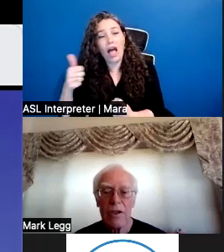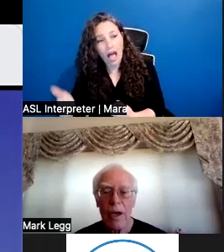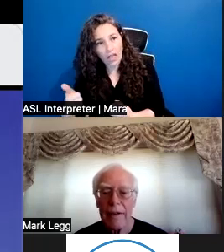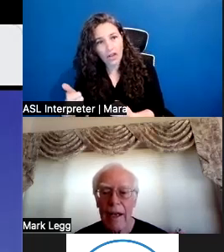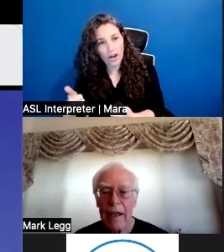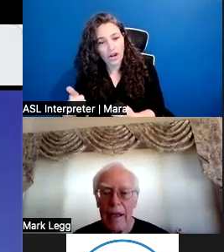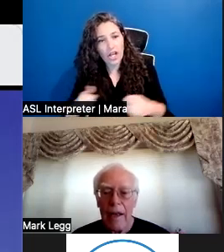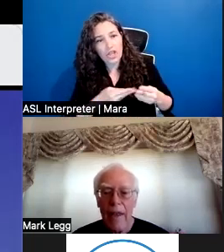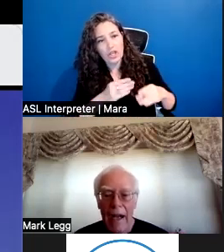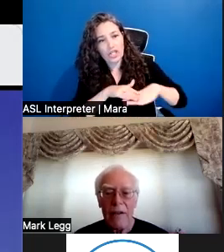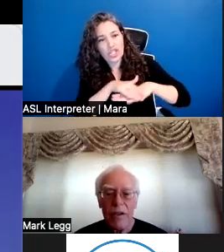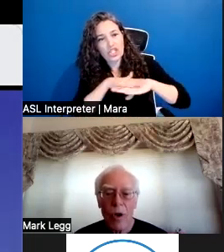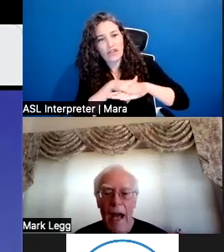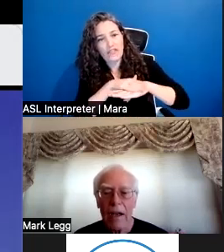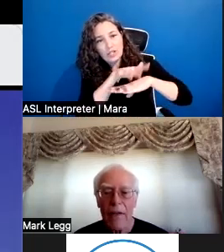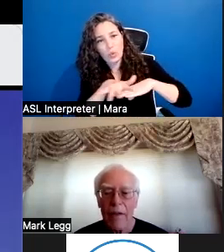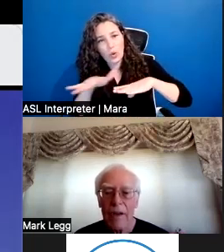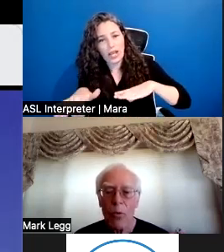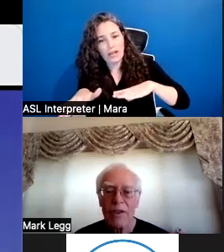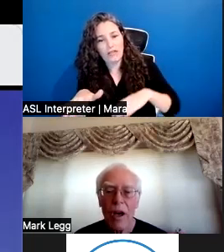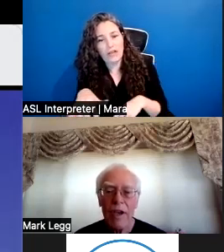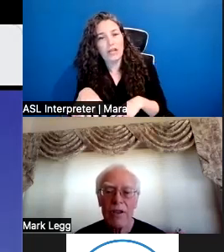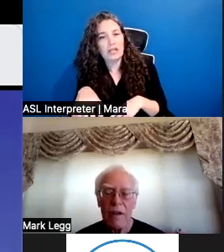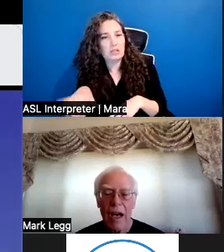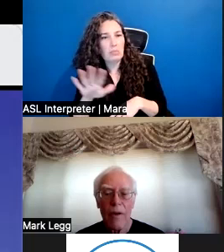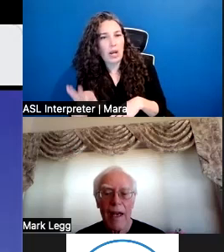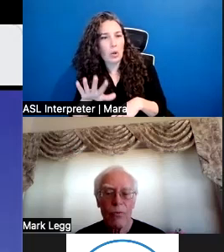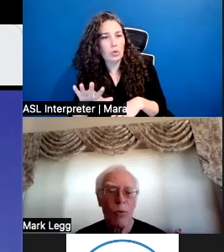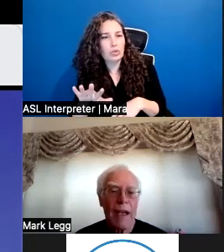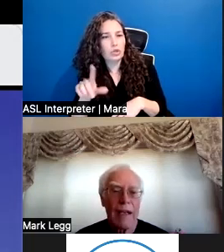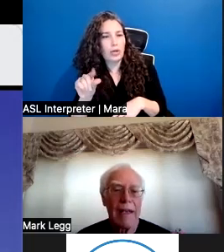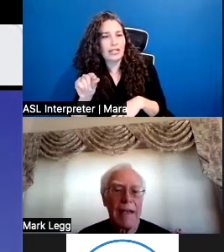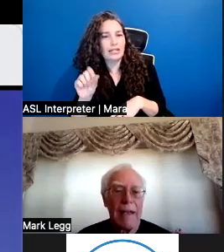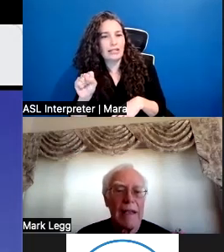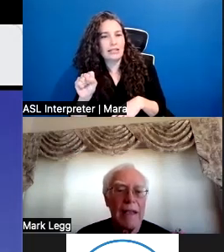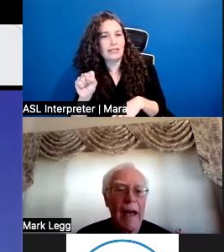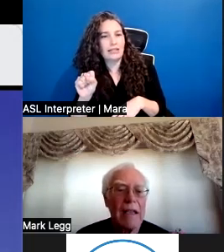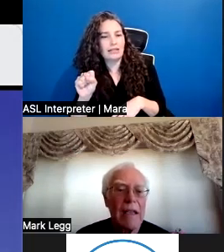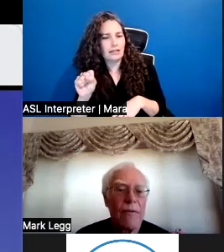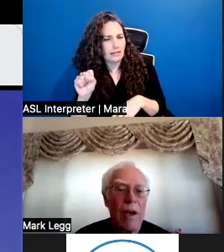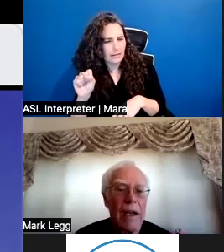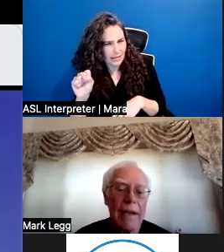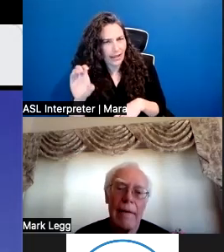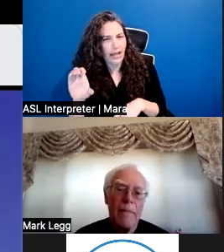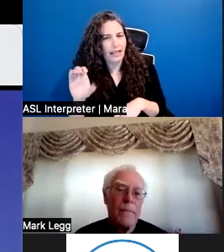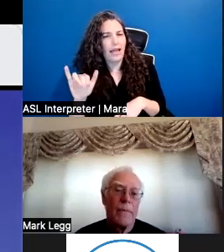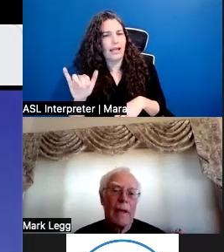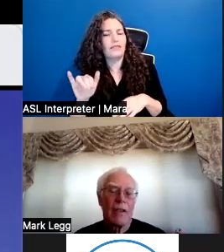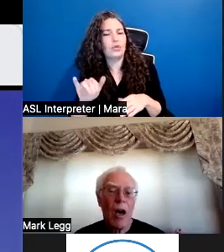usually it's a 20-second. That gives you a more accurate, and then what's called the extreme value, and that's we recognize. See, in